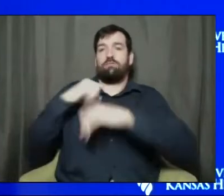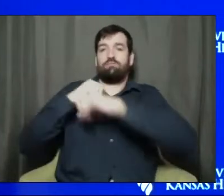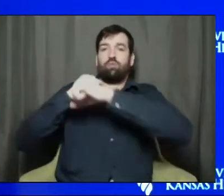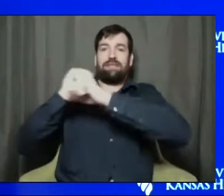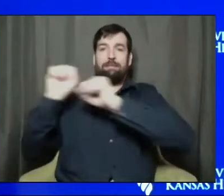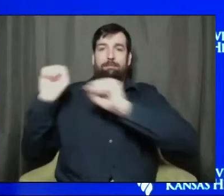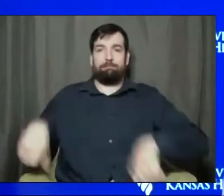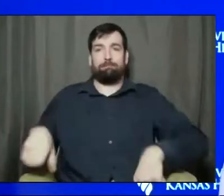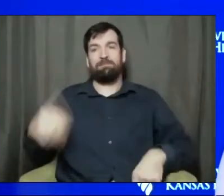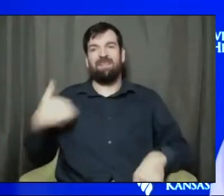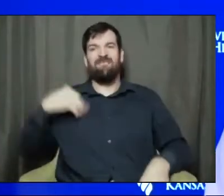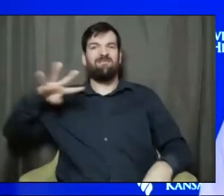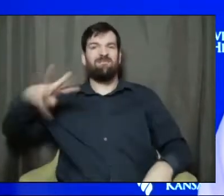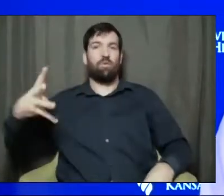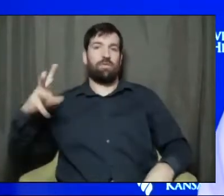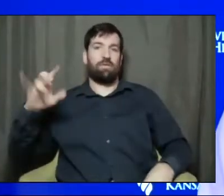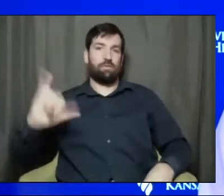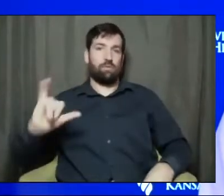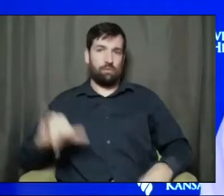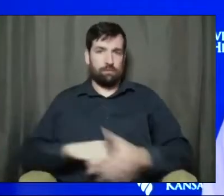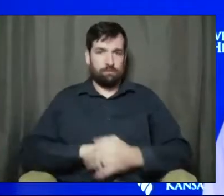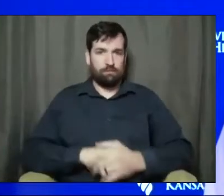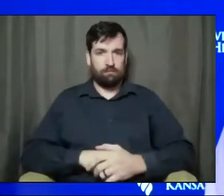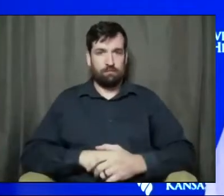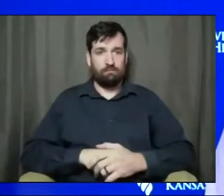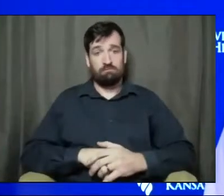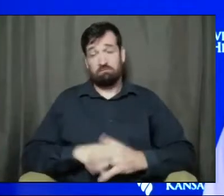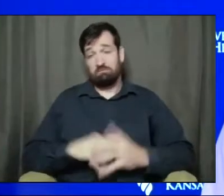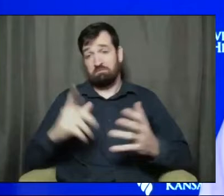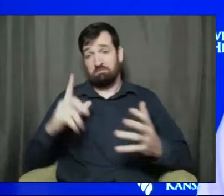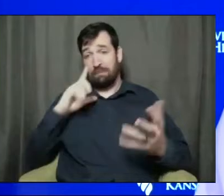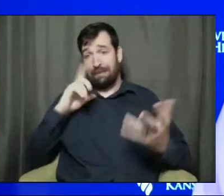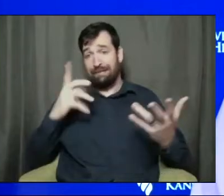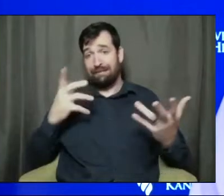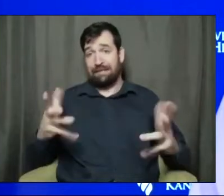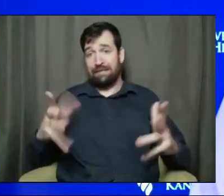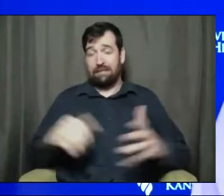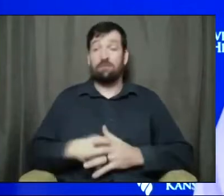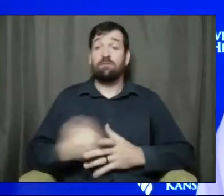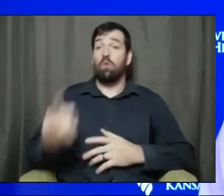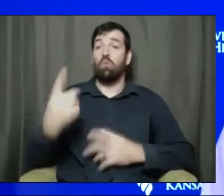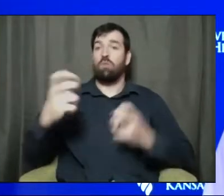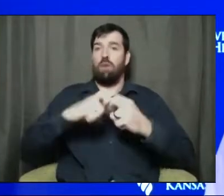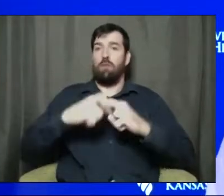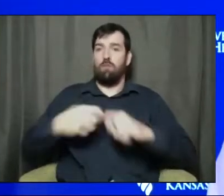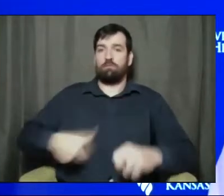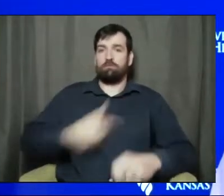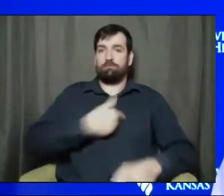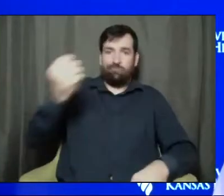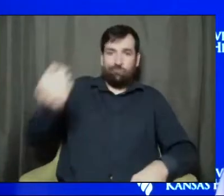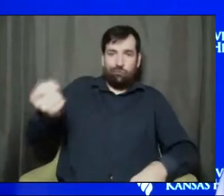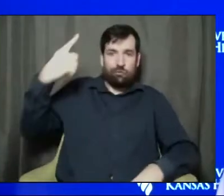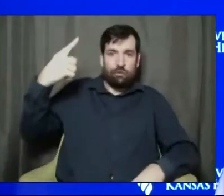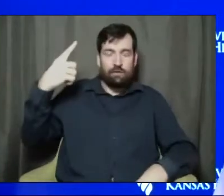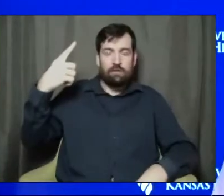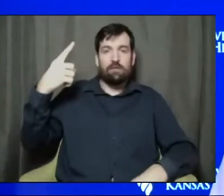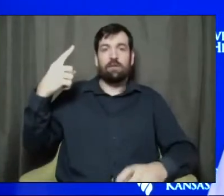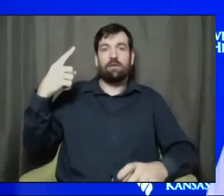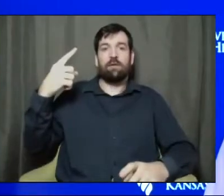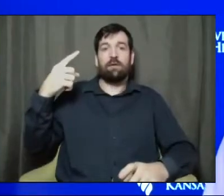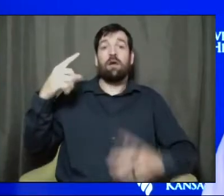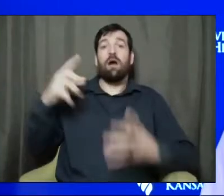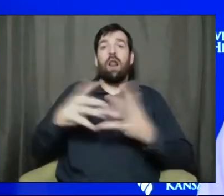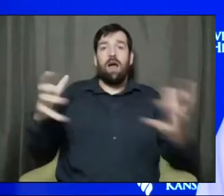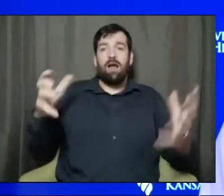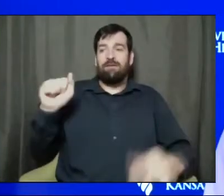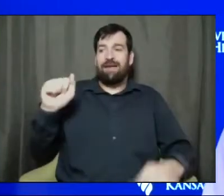as well. So I think that's it, and that's one of the problems that we understood was that there was a lot of antibody